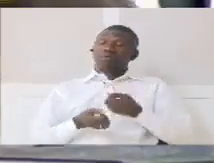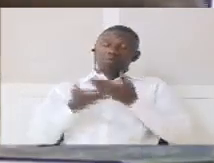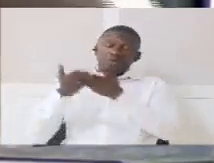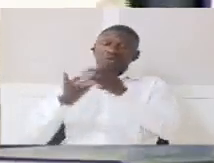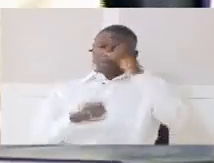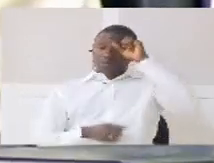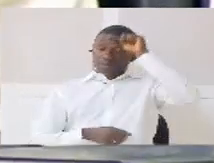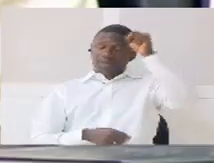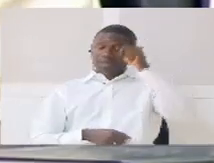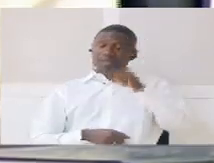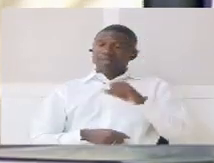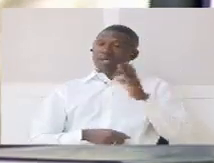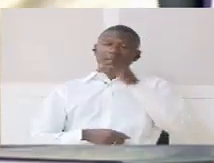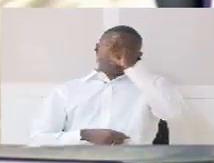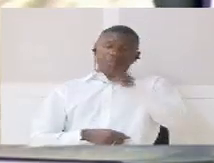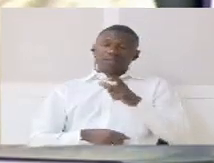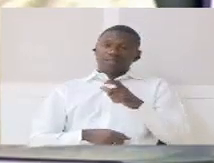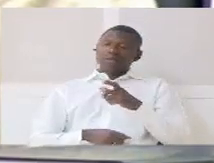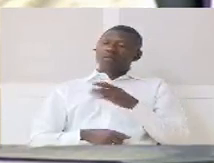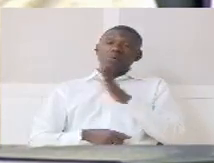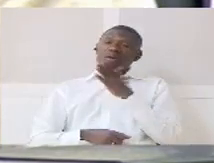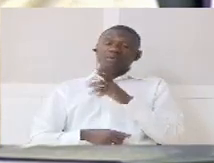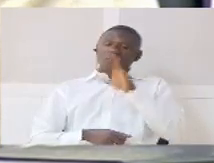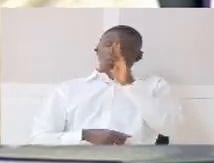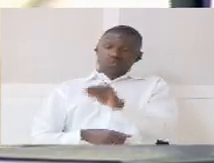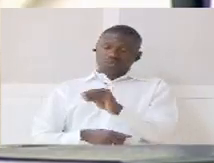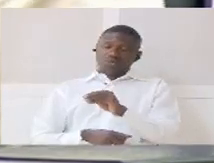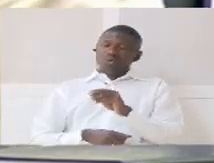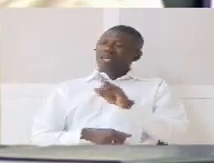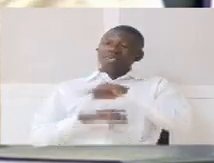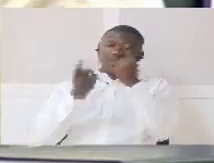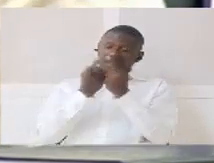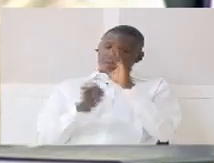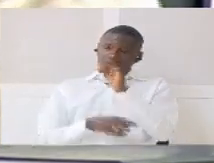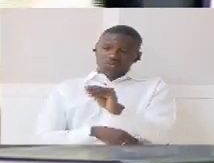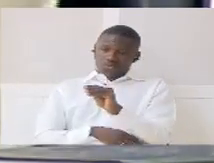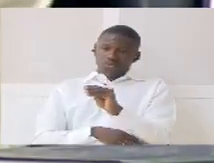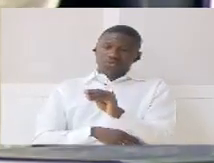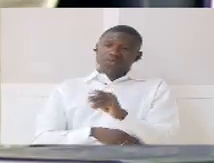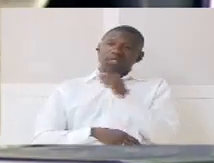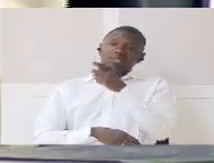president. More that order, but every person, whatever you do, even more minkela, whatever you do,